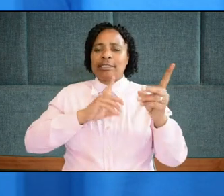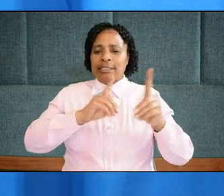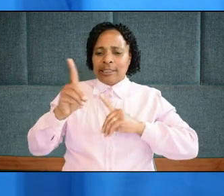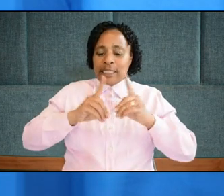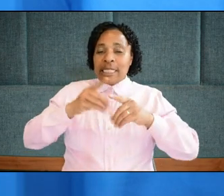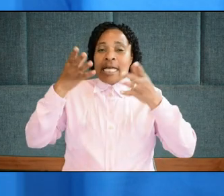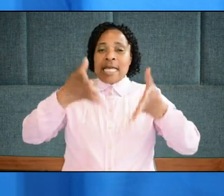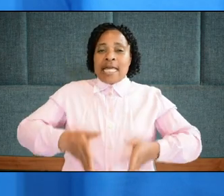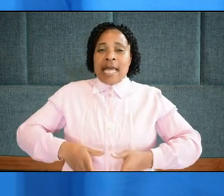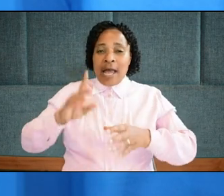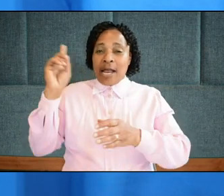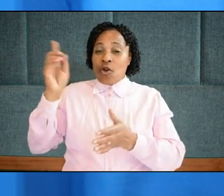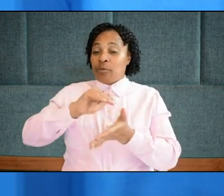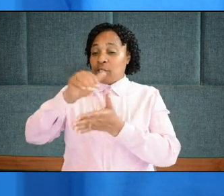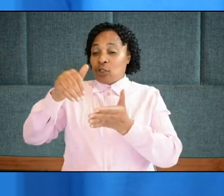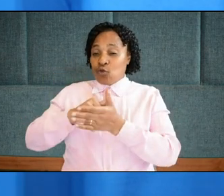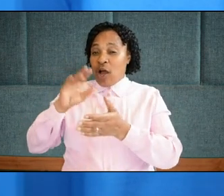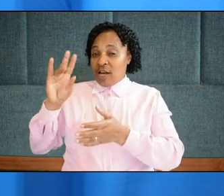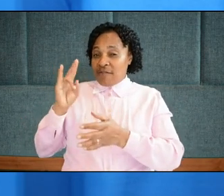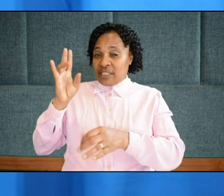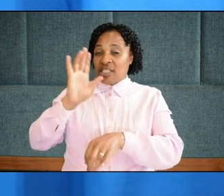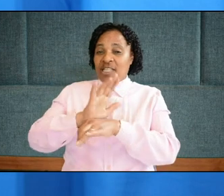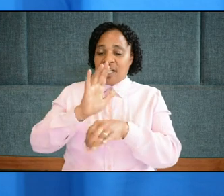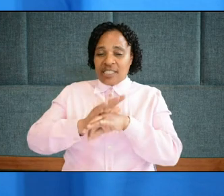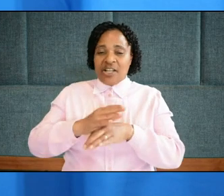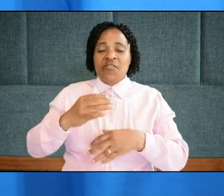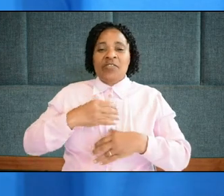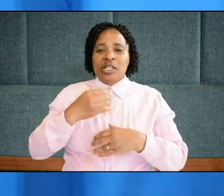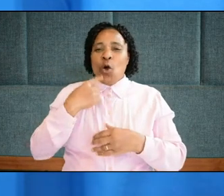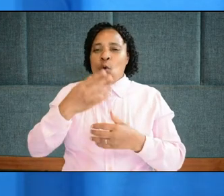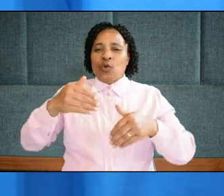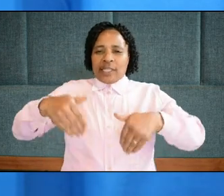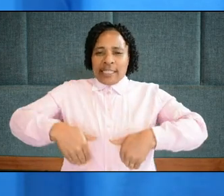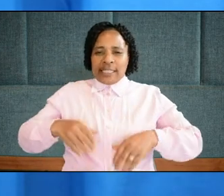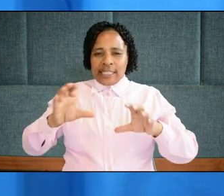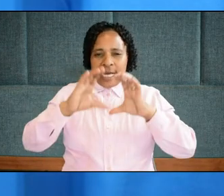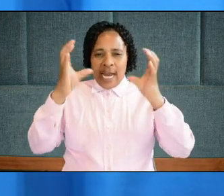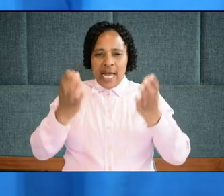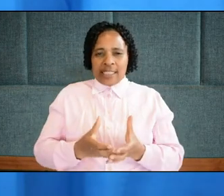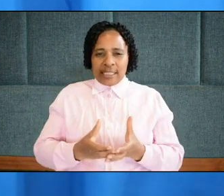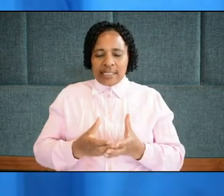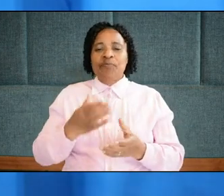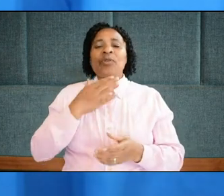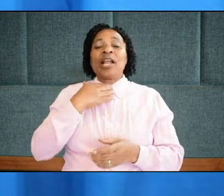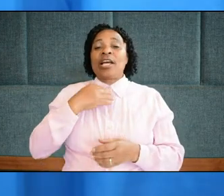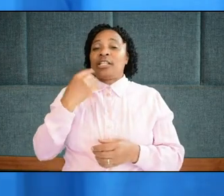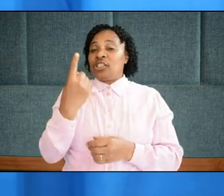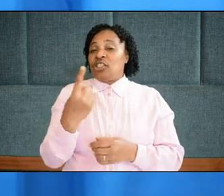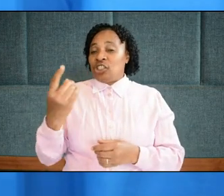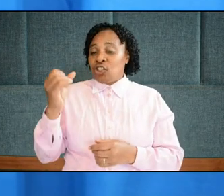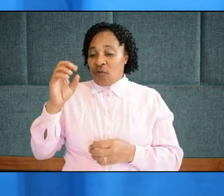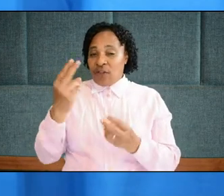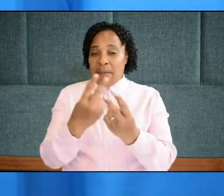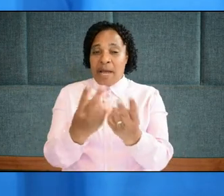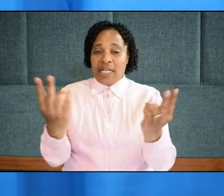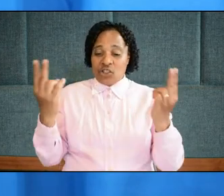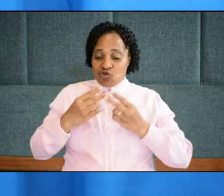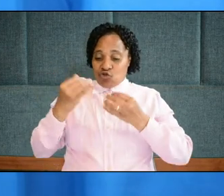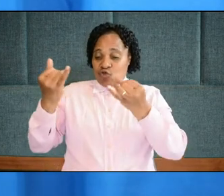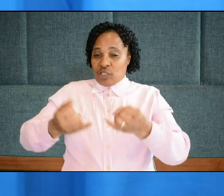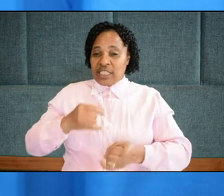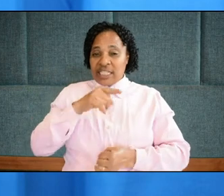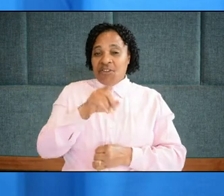Nairobi Central Seventh-day Adventist Church, hosted by the teens class. I'd like each one of my panelists to introduce